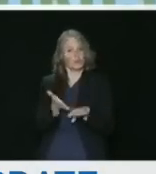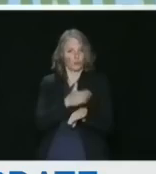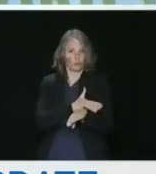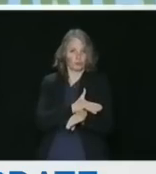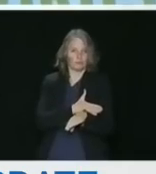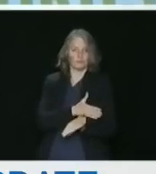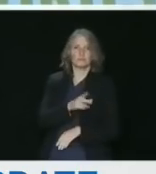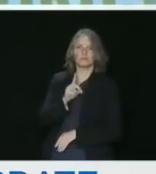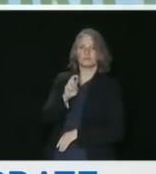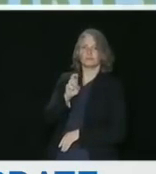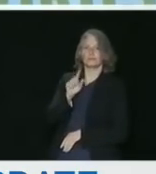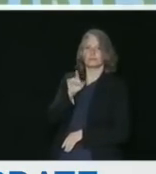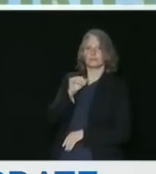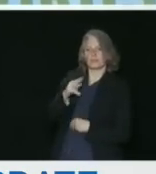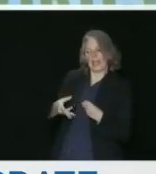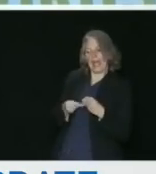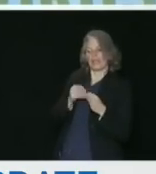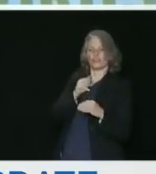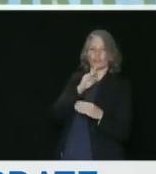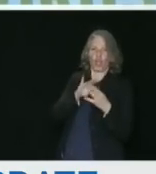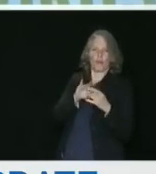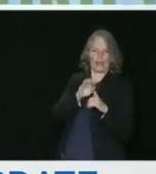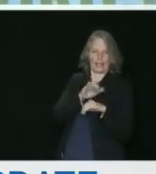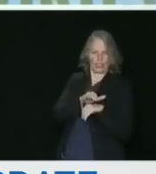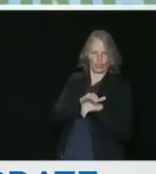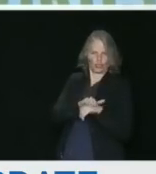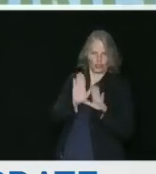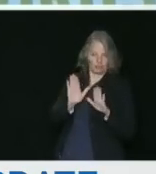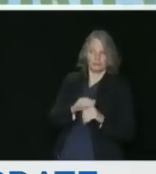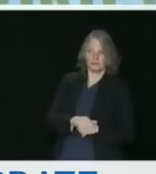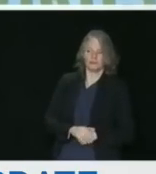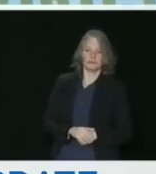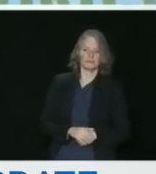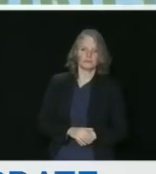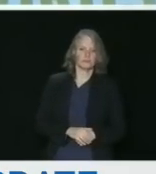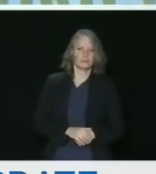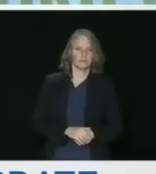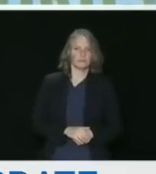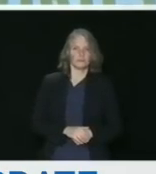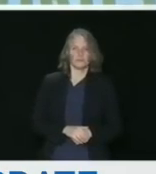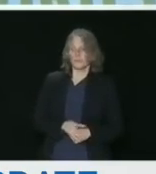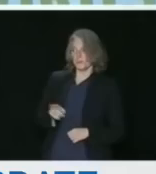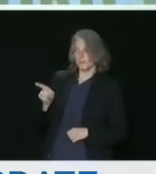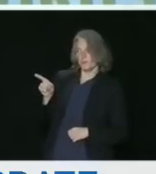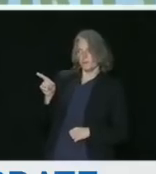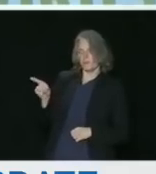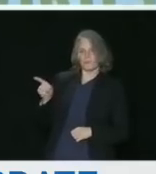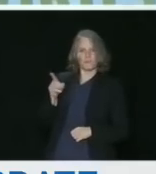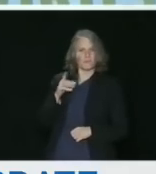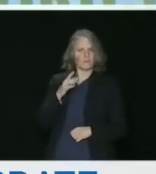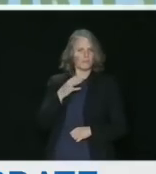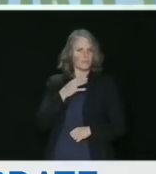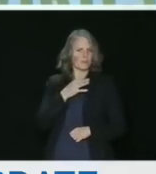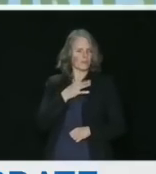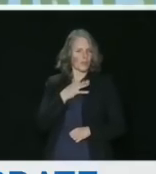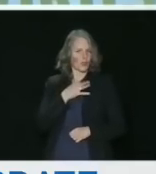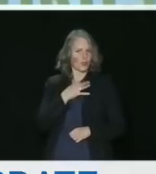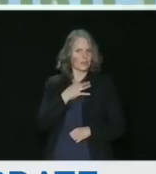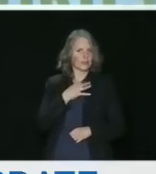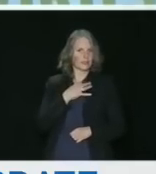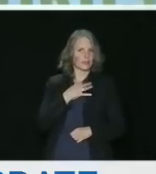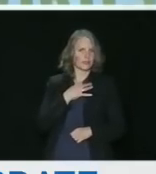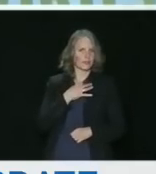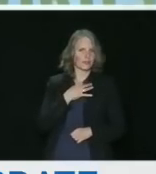English, is when I'm not sure if what you're looking at is the lineage not assigned or